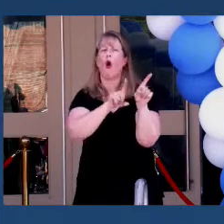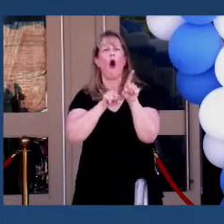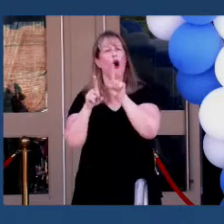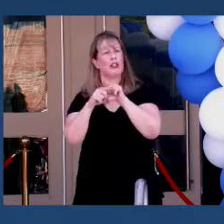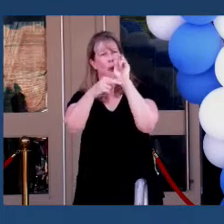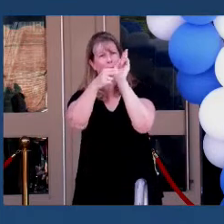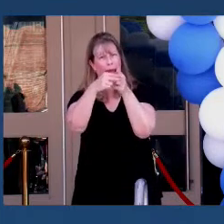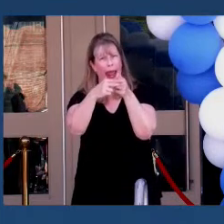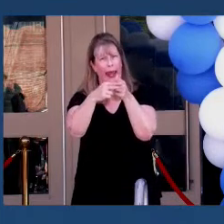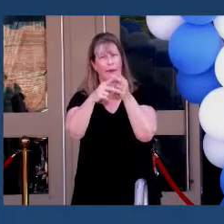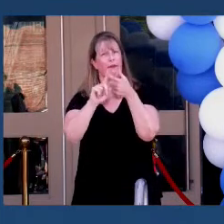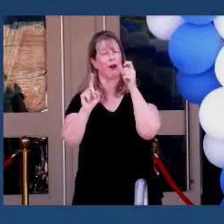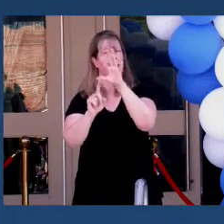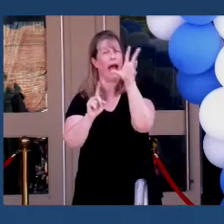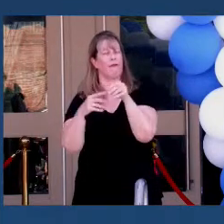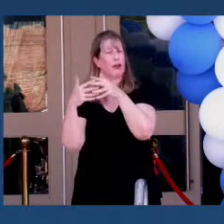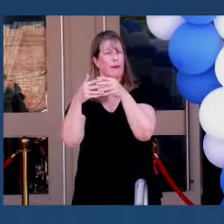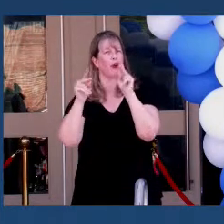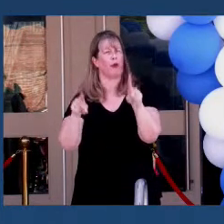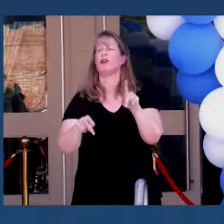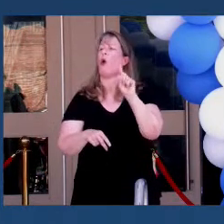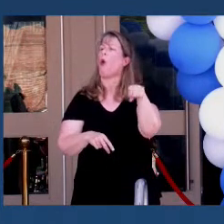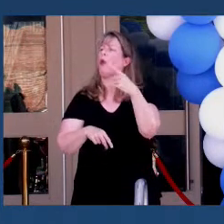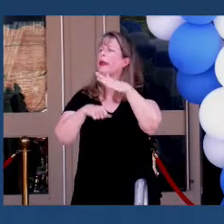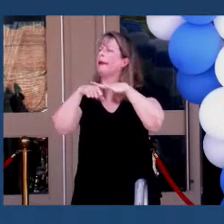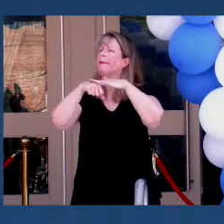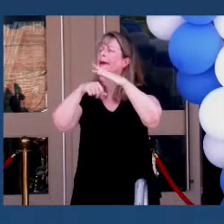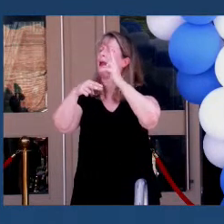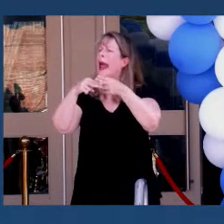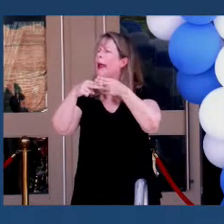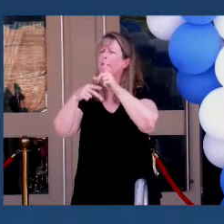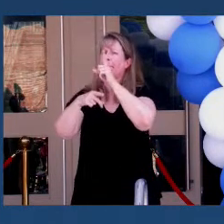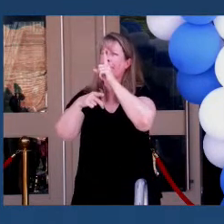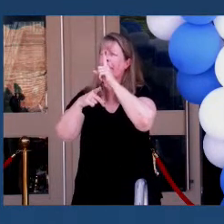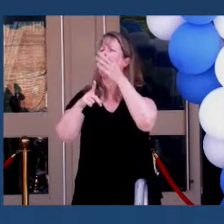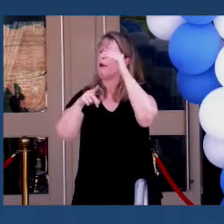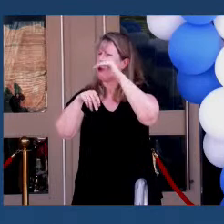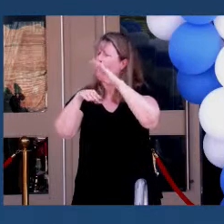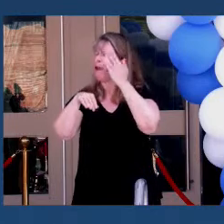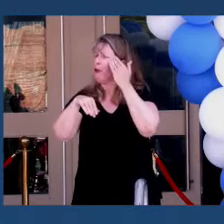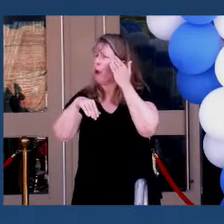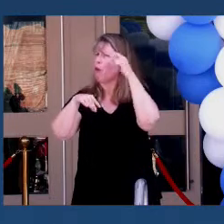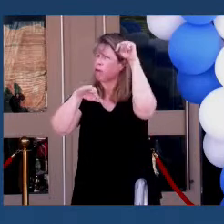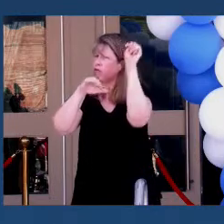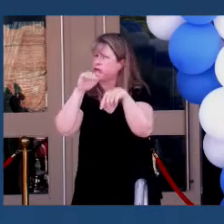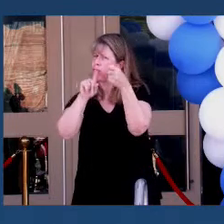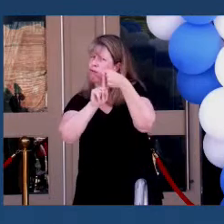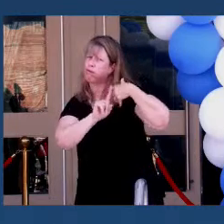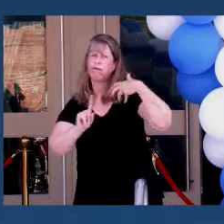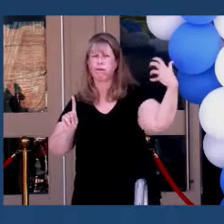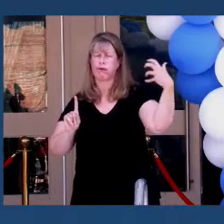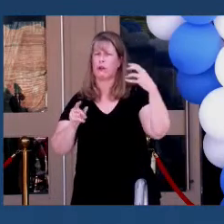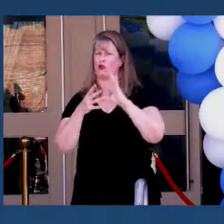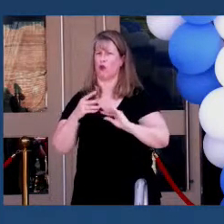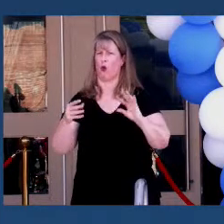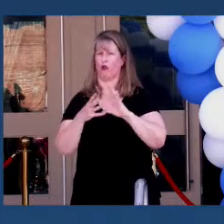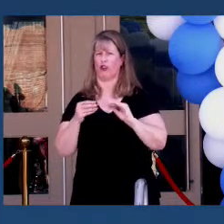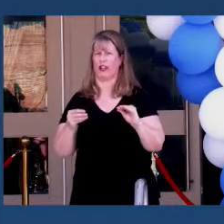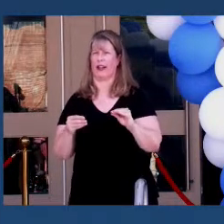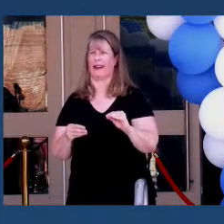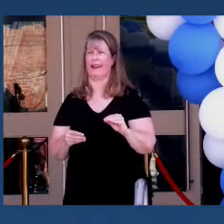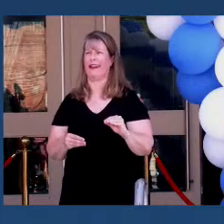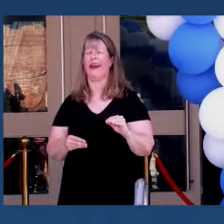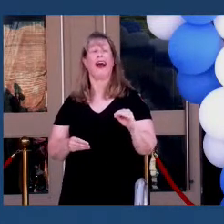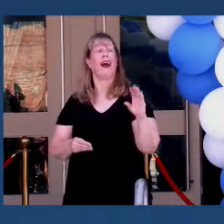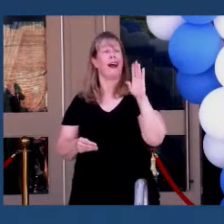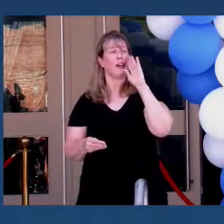Don't just know a Stubbs School, know who it was. Okay, know it. And I'm preaching to the choir because I'm a retired